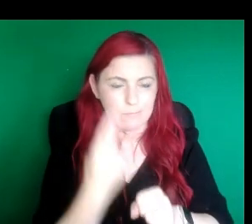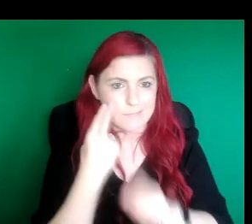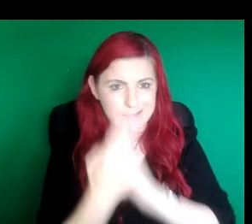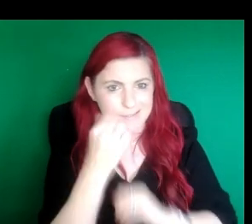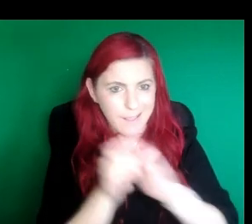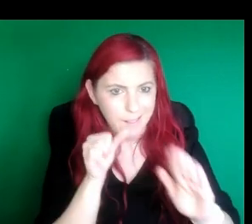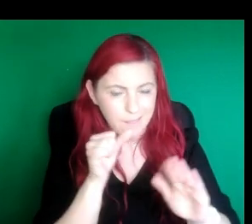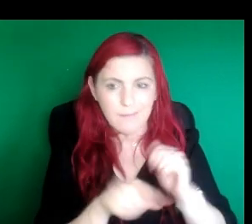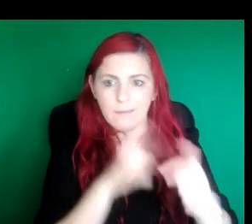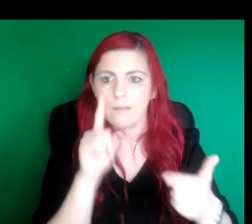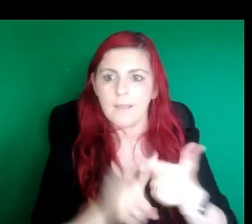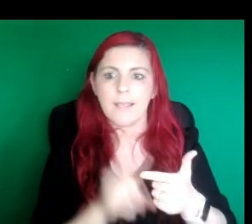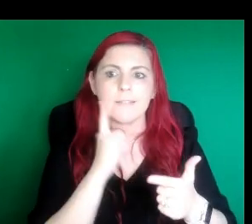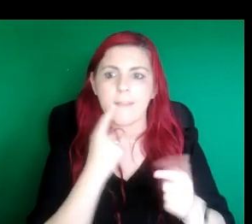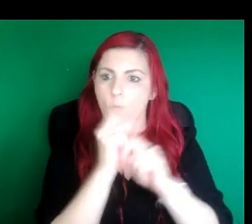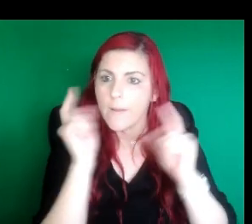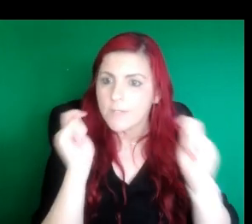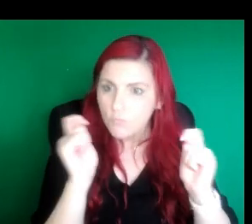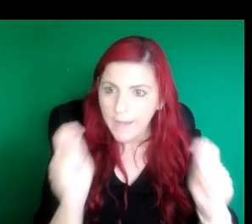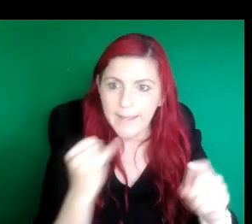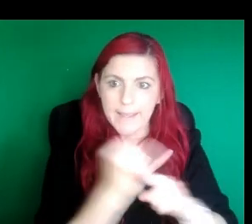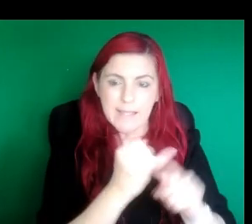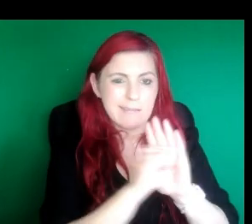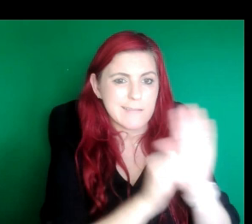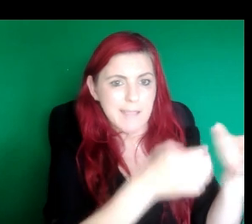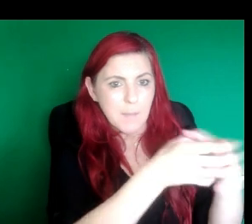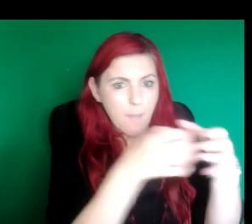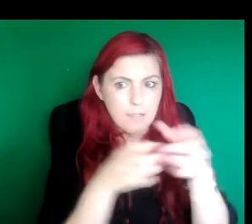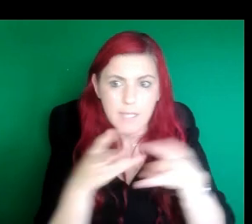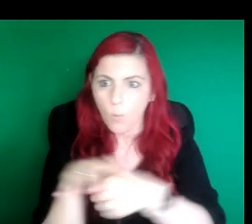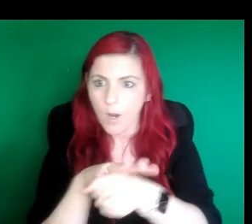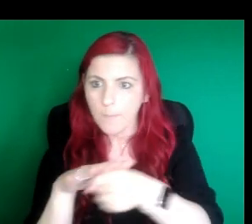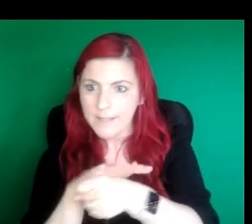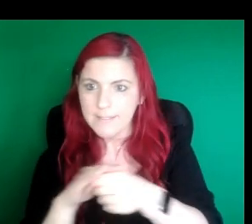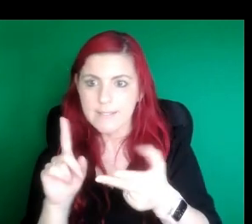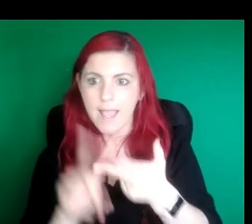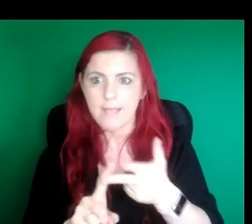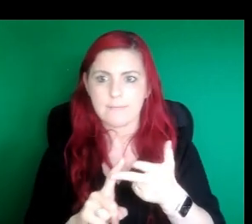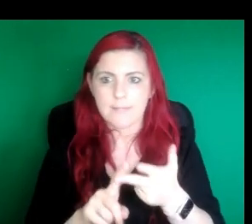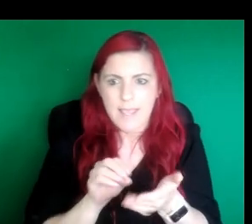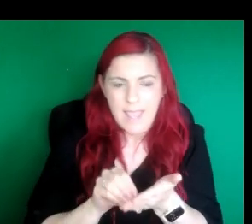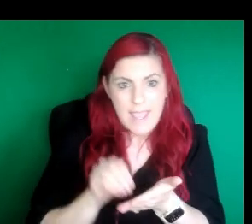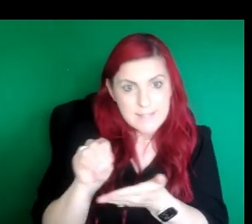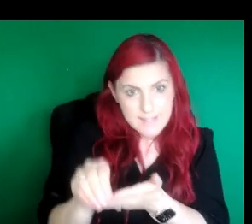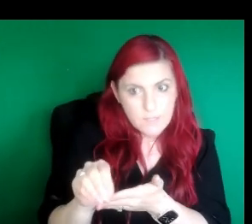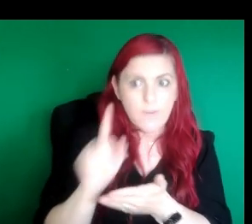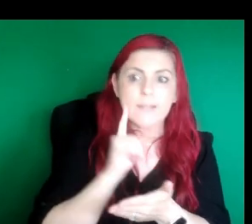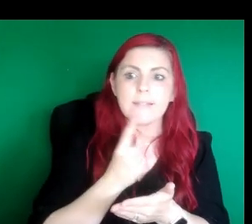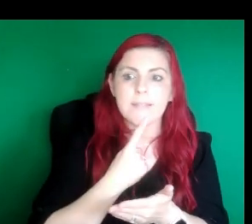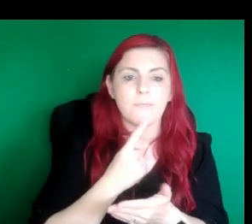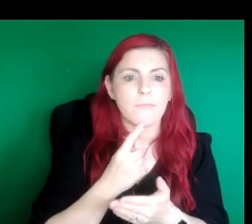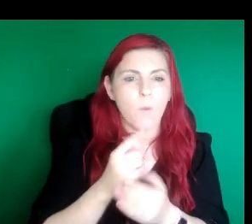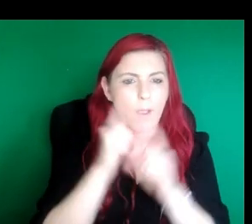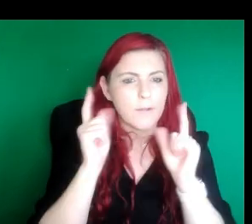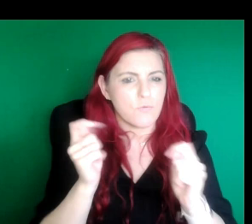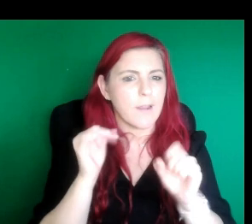here. Deaf awareness training in state bodies, workplaces, and an incentivized deaf awareness training